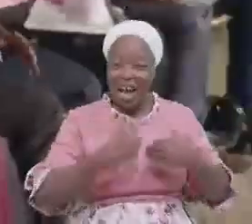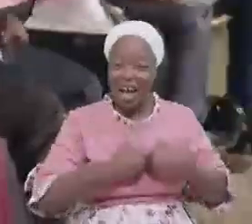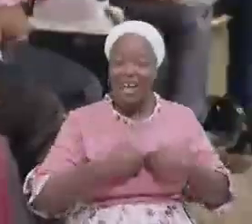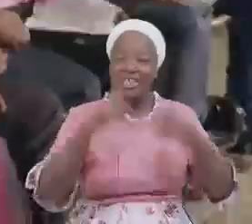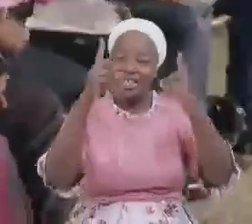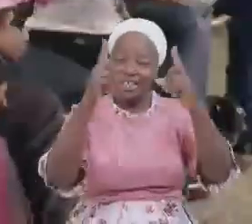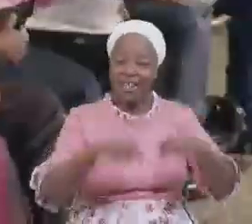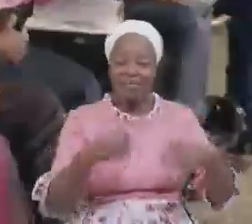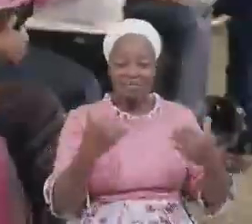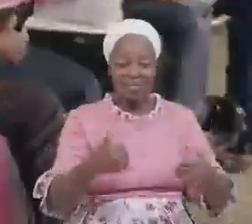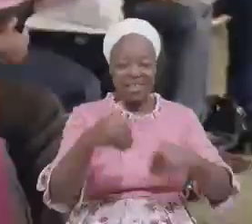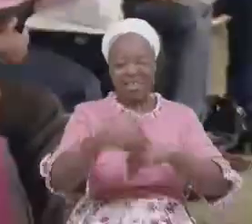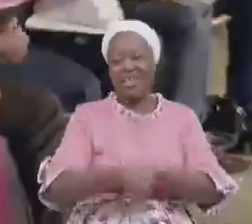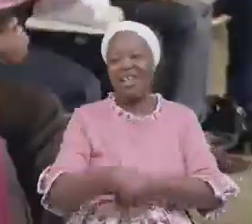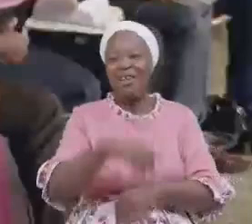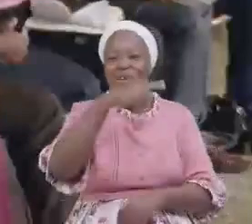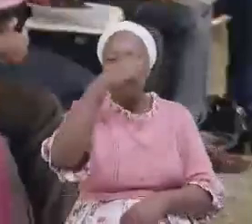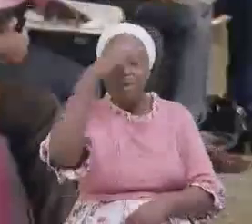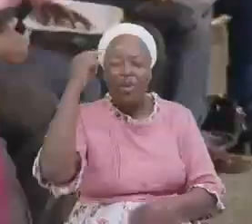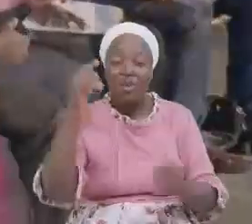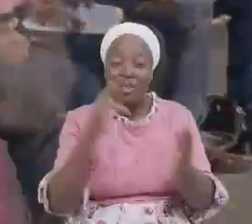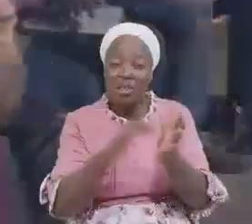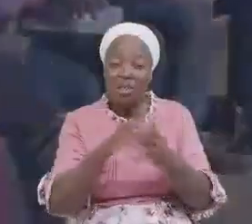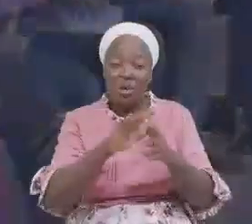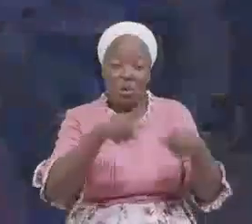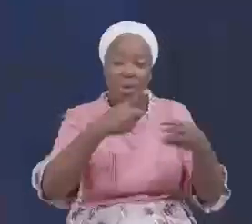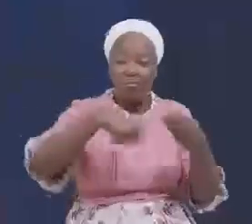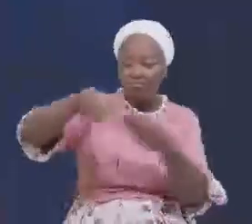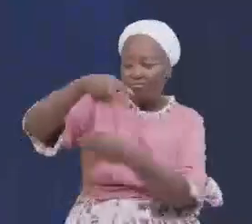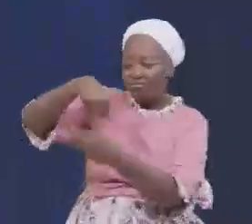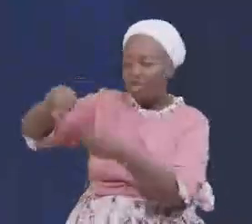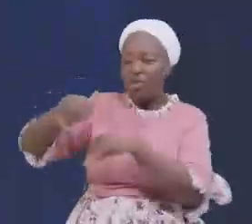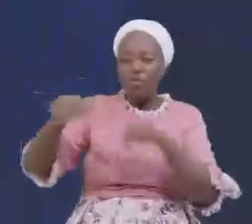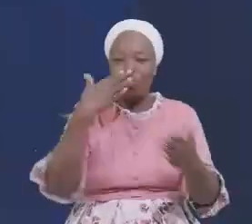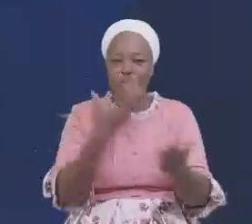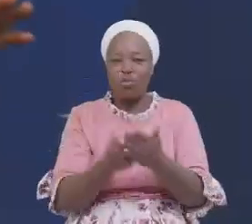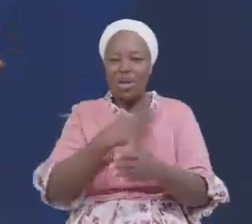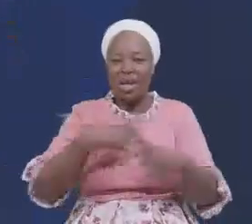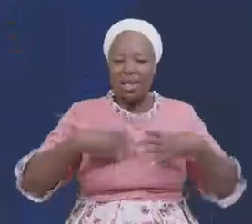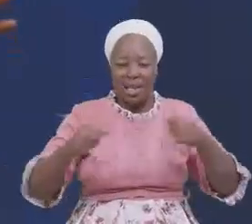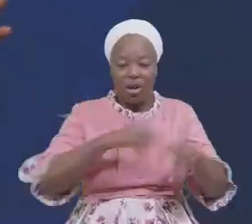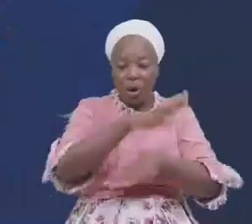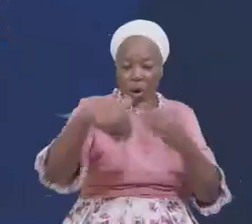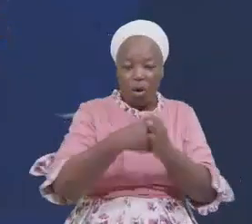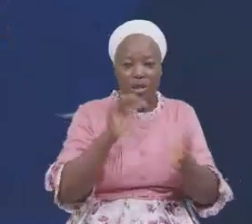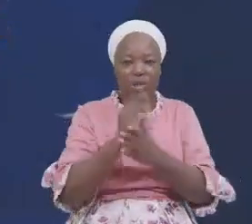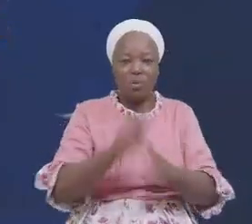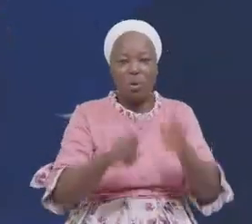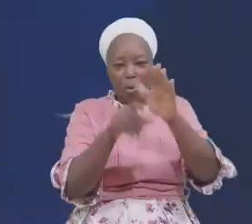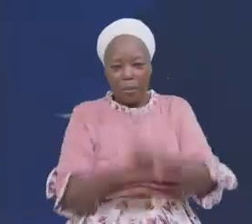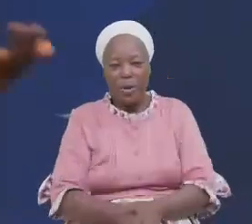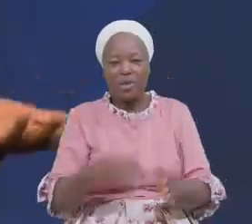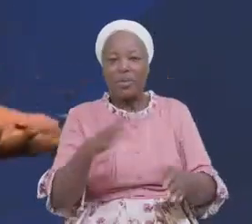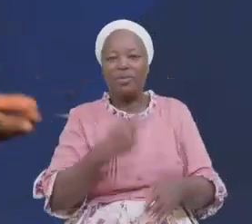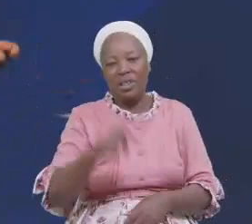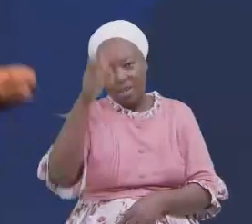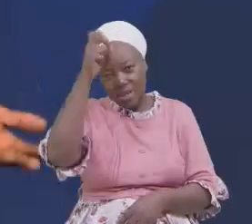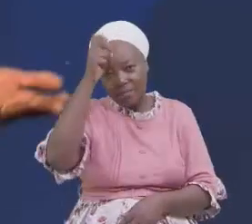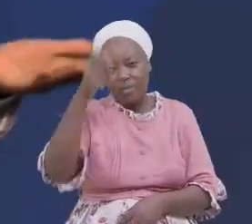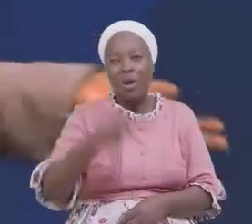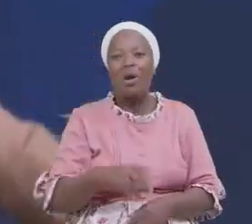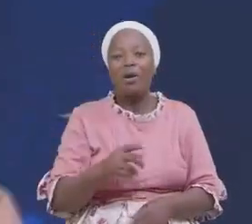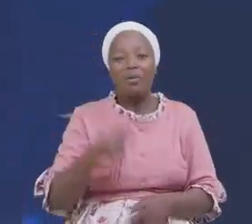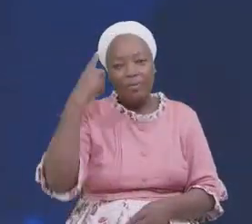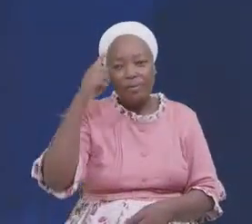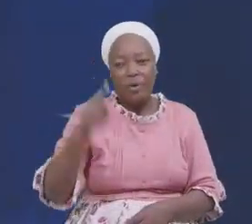Because Jesus went about doing good and healing all that were oppressed of the devil, for God